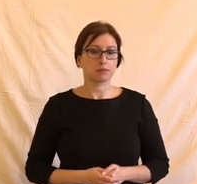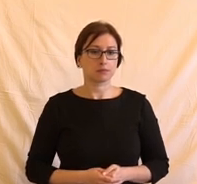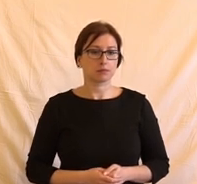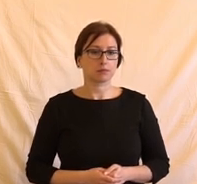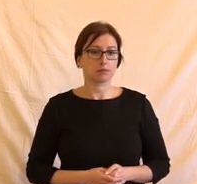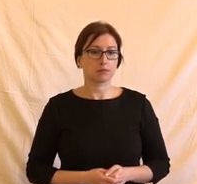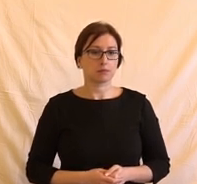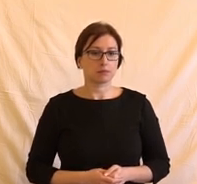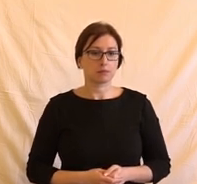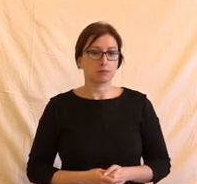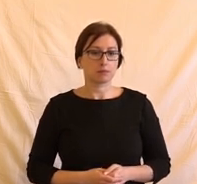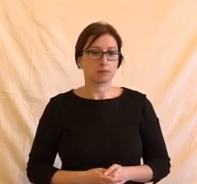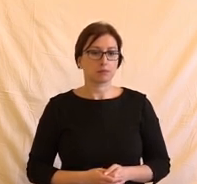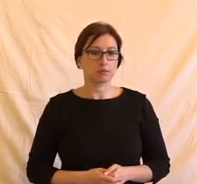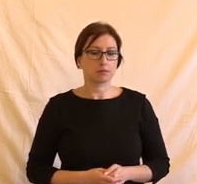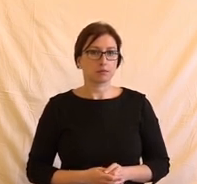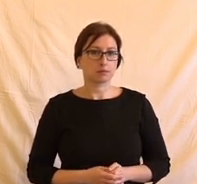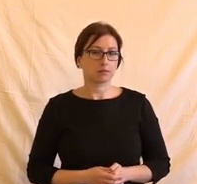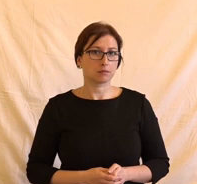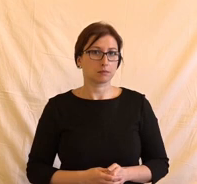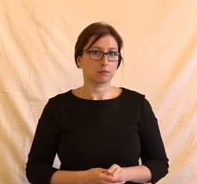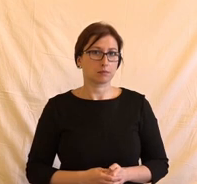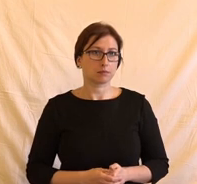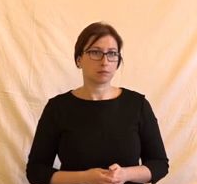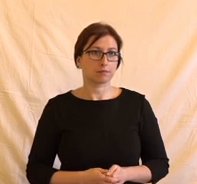expect to be able to pay with card.